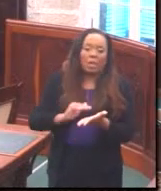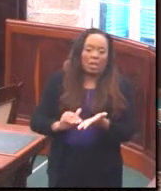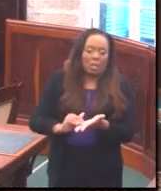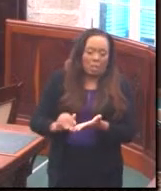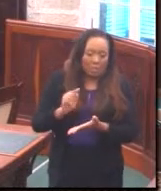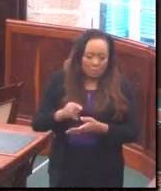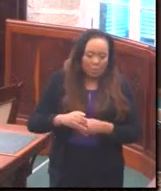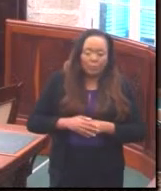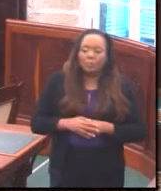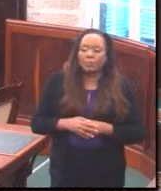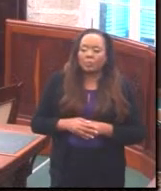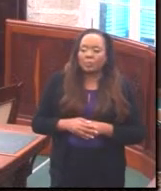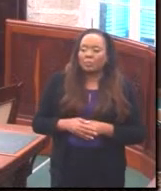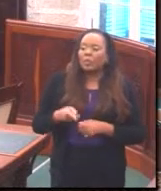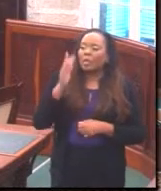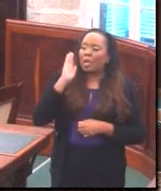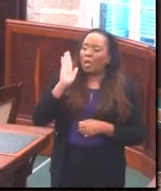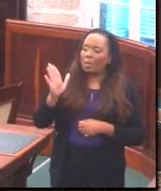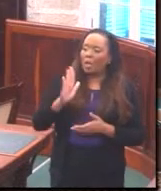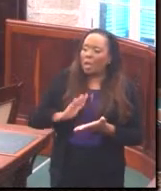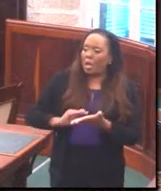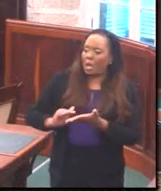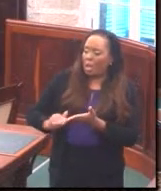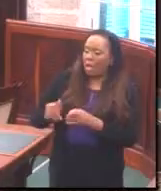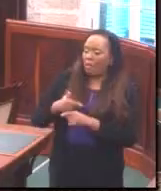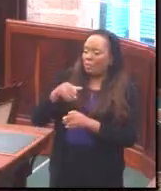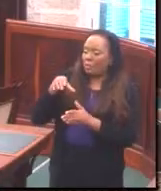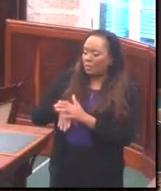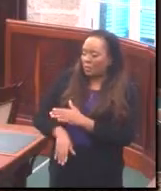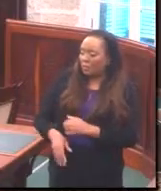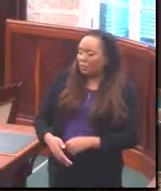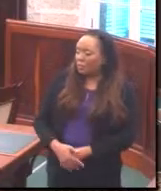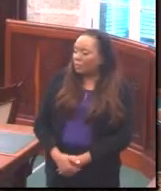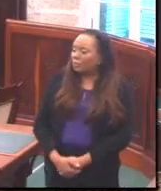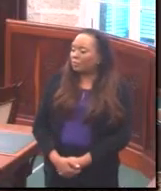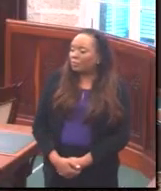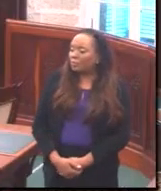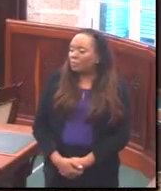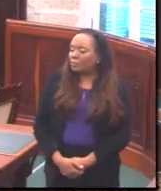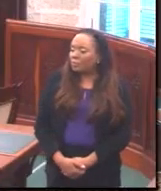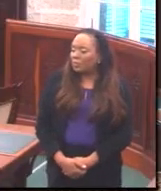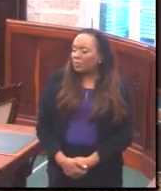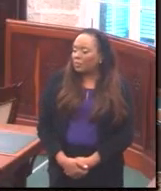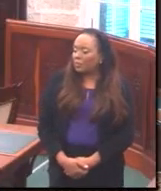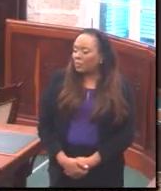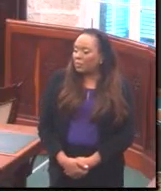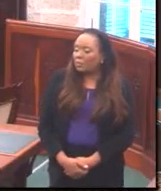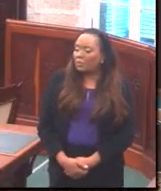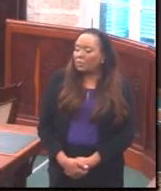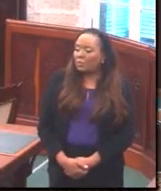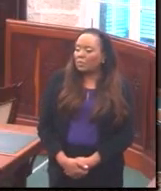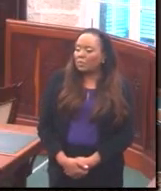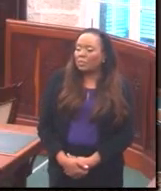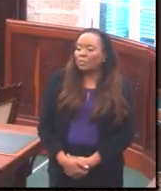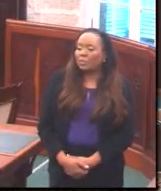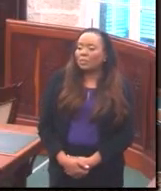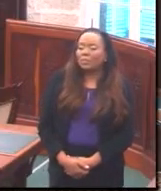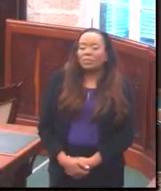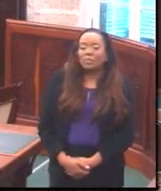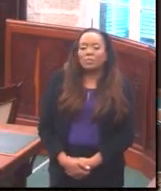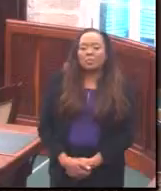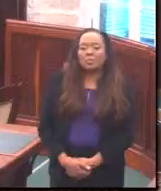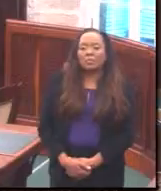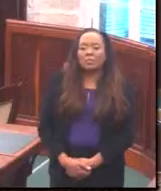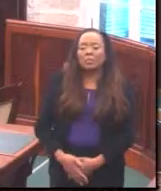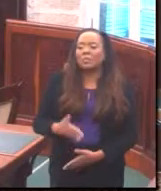We exempt you from criminality because it is a criminal offense. Section 5 makes what is done